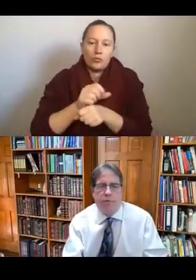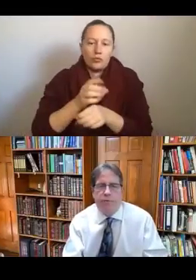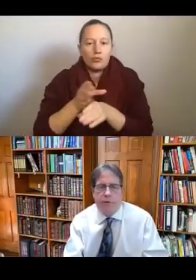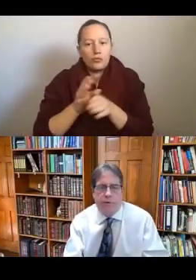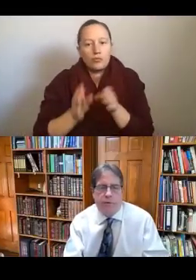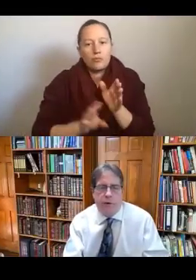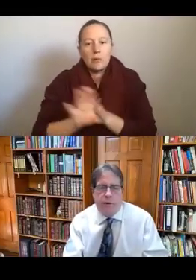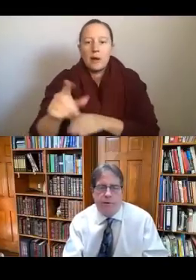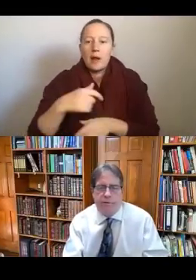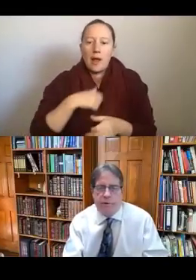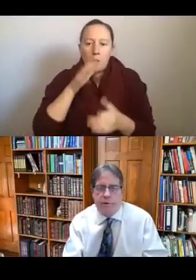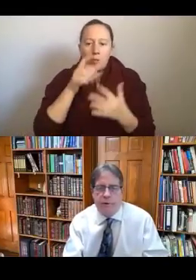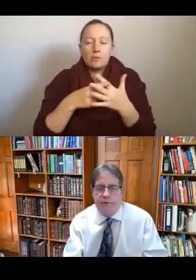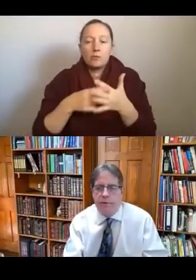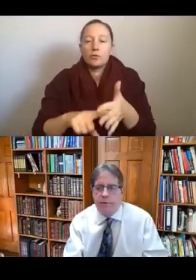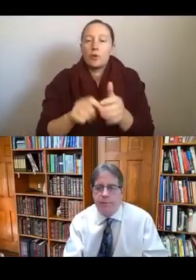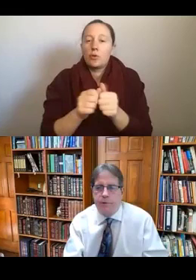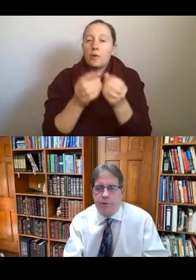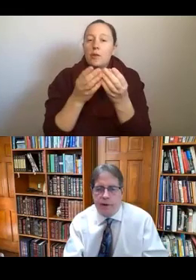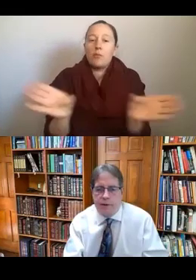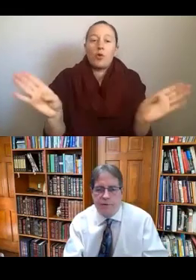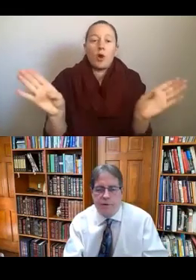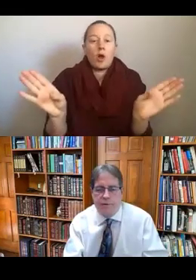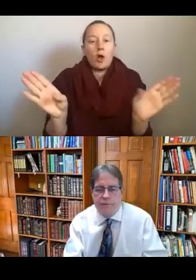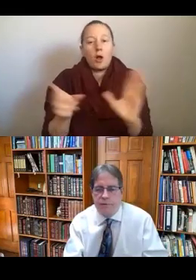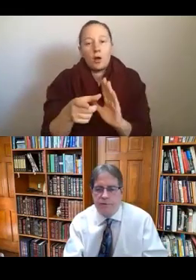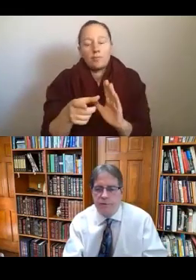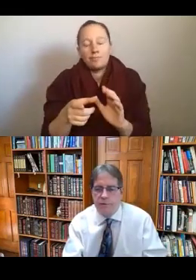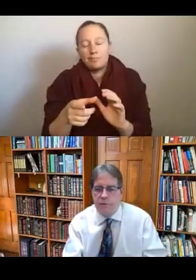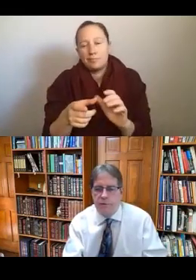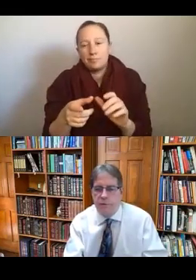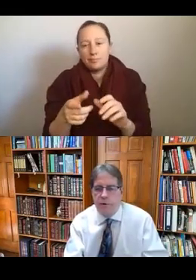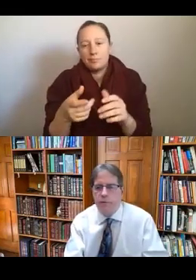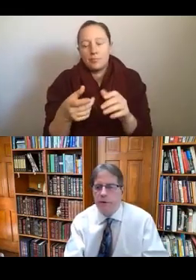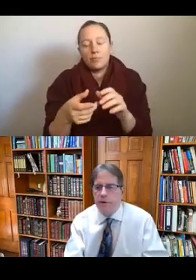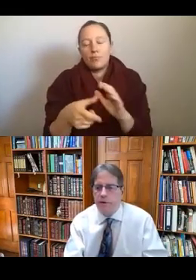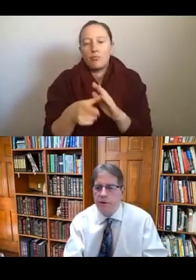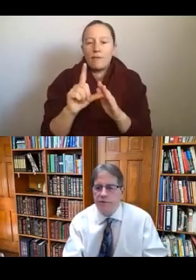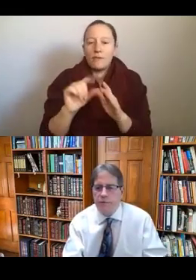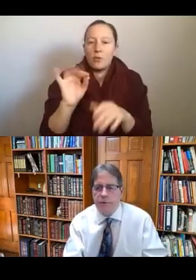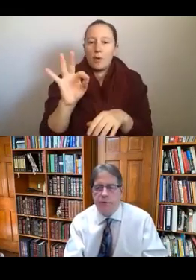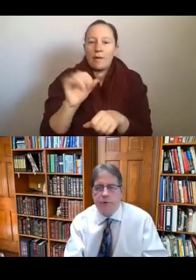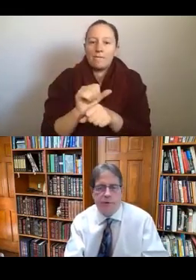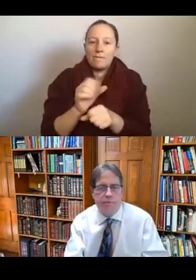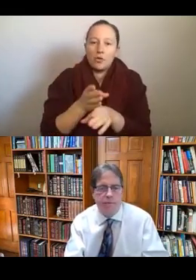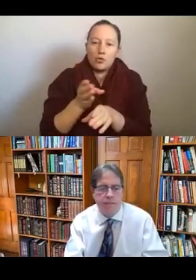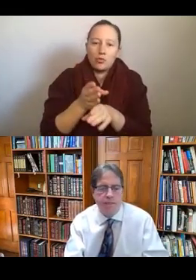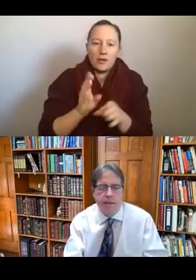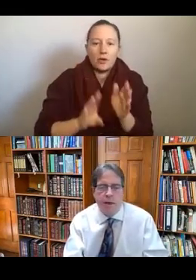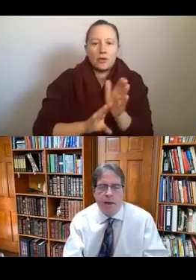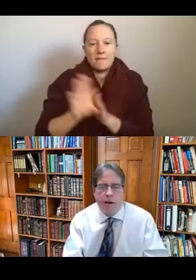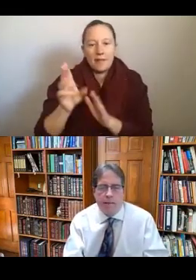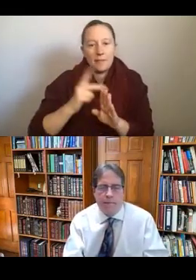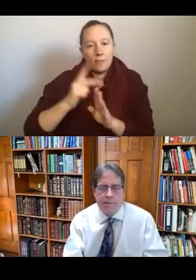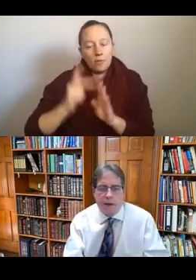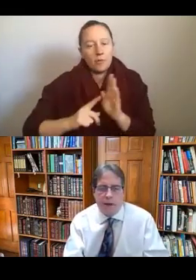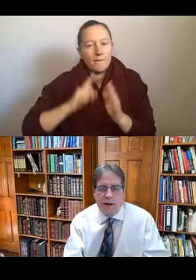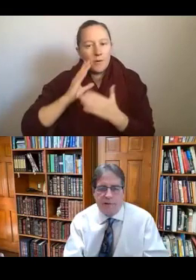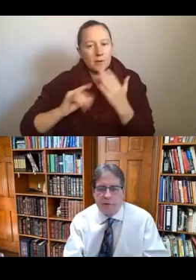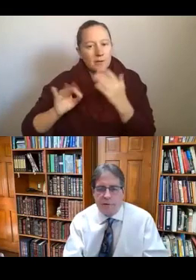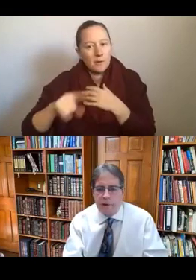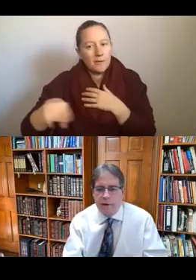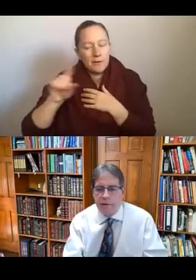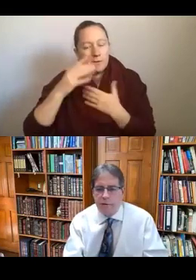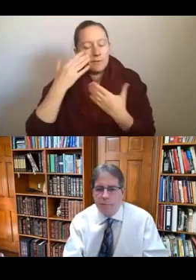broad overview of the career development programs for those of you who aren't really as familiar with them.